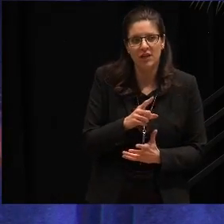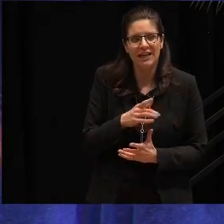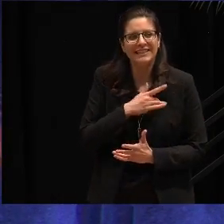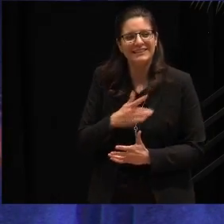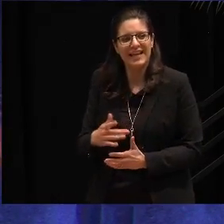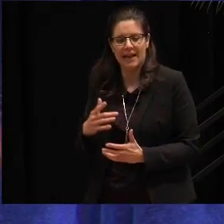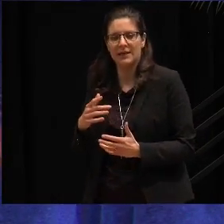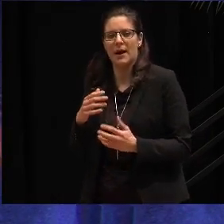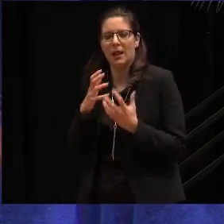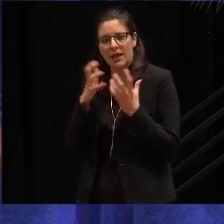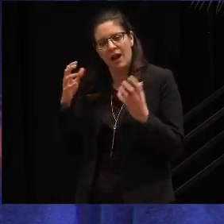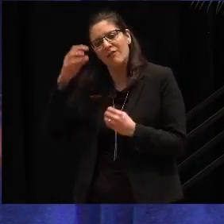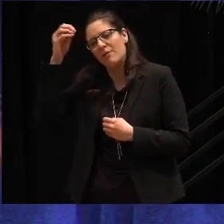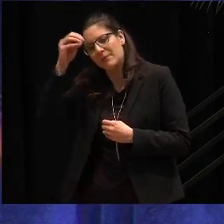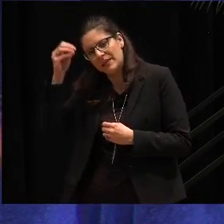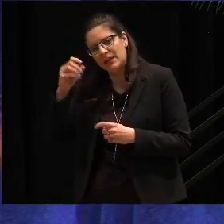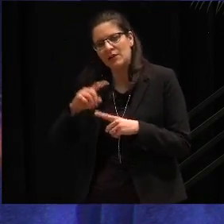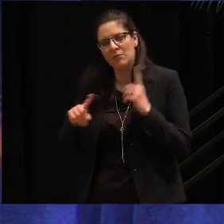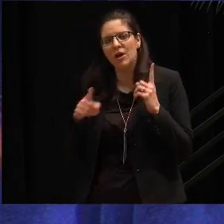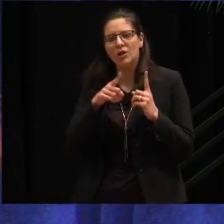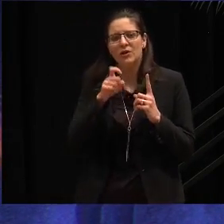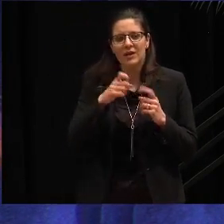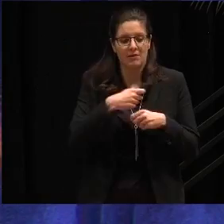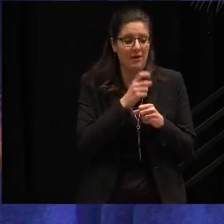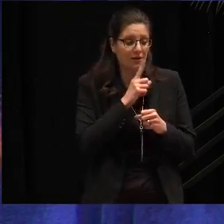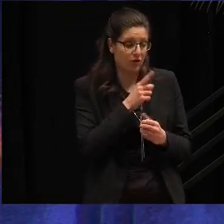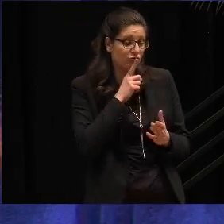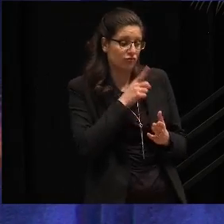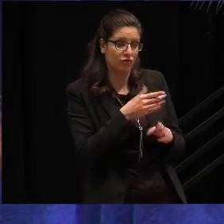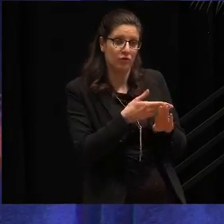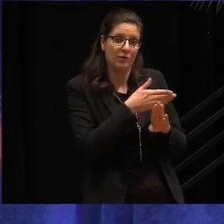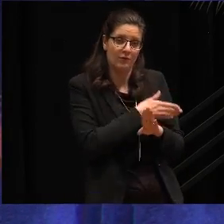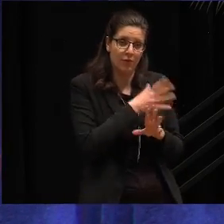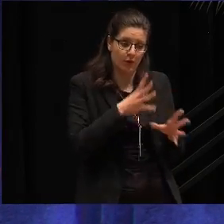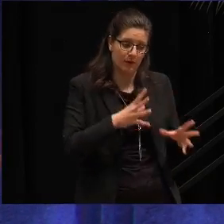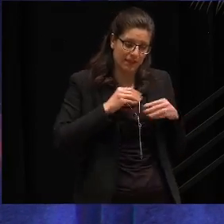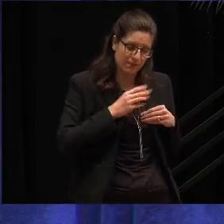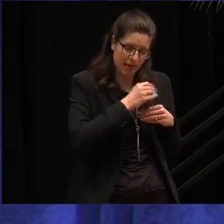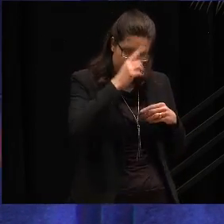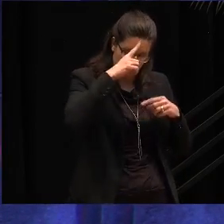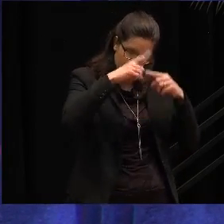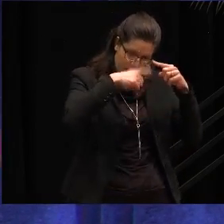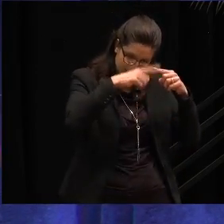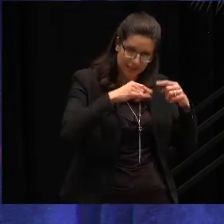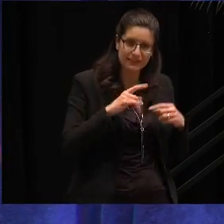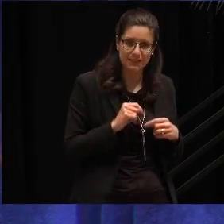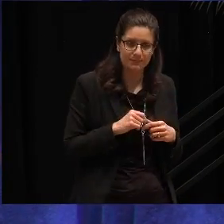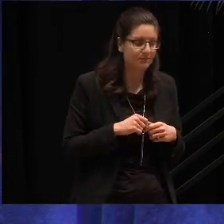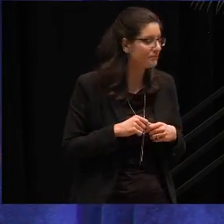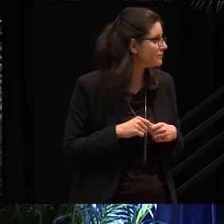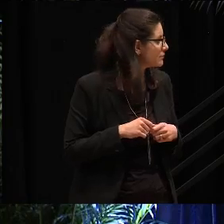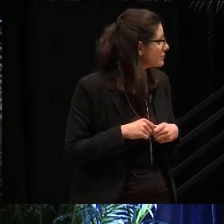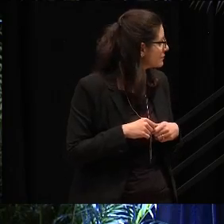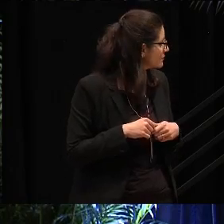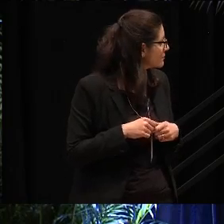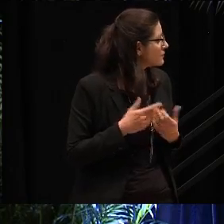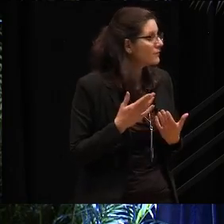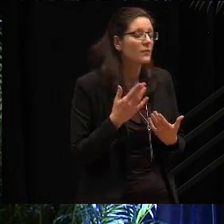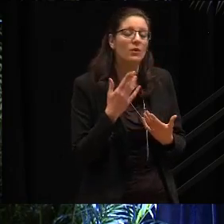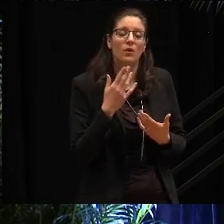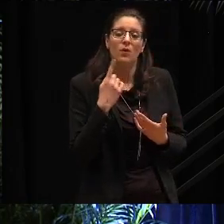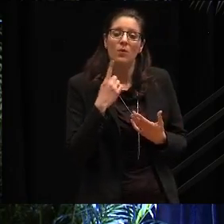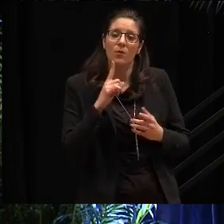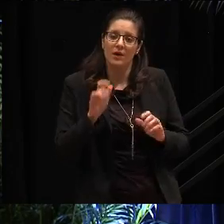that it's verified before you believe it and process it and make it part of what you think. Yep. One of the challenges that I think we do face in